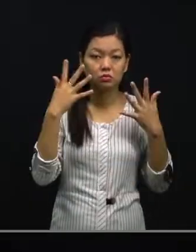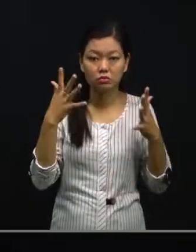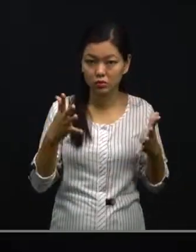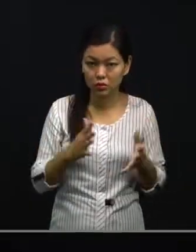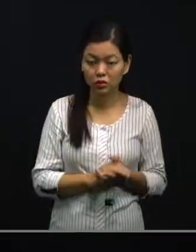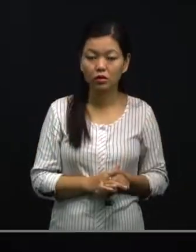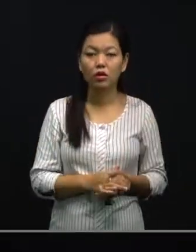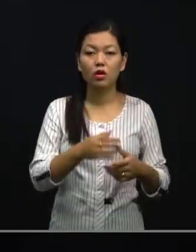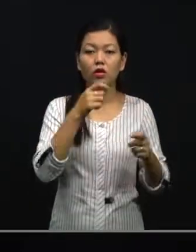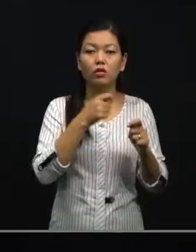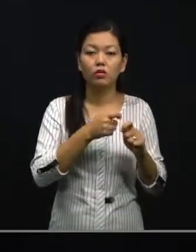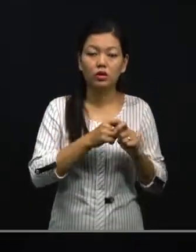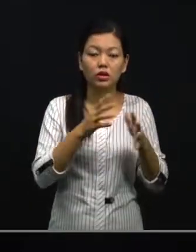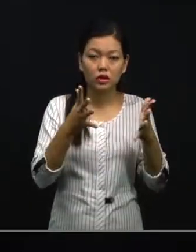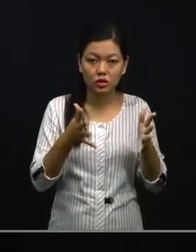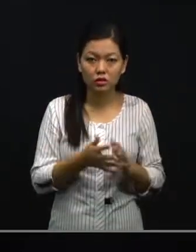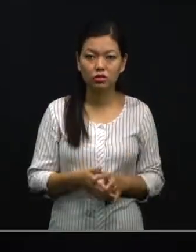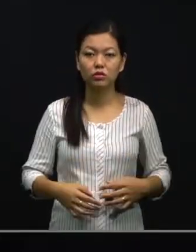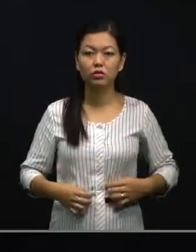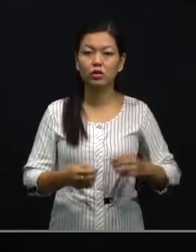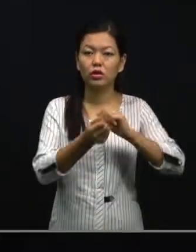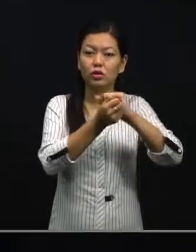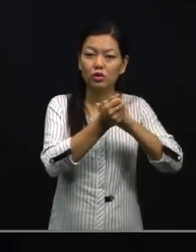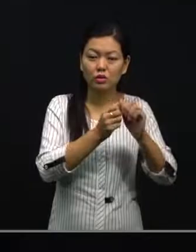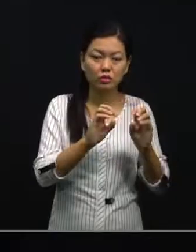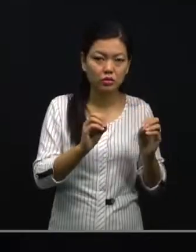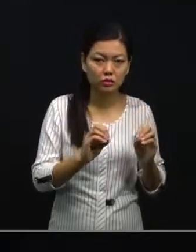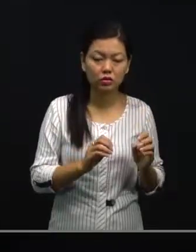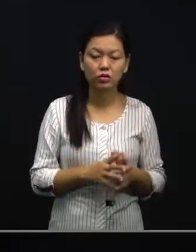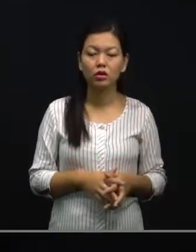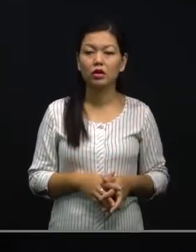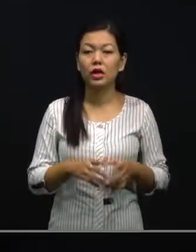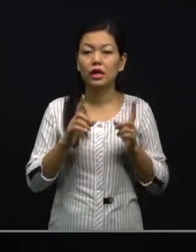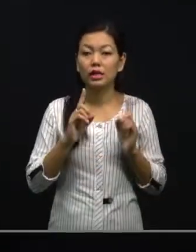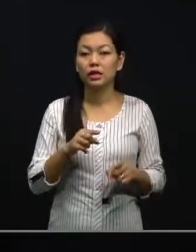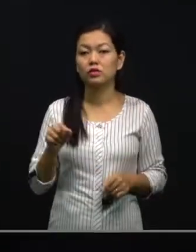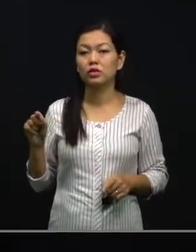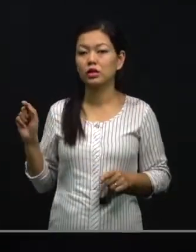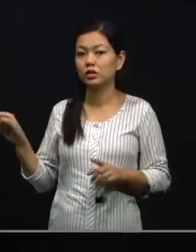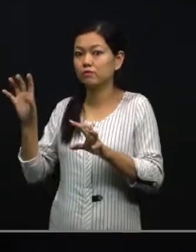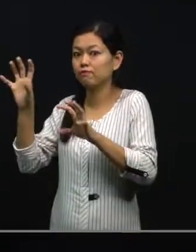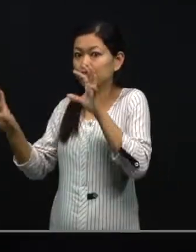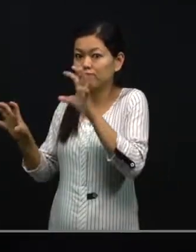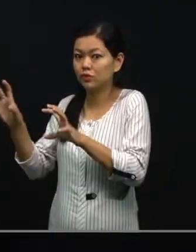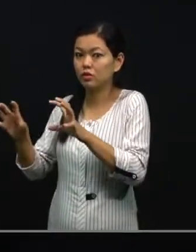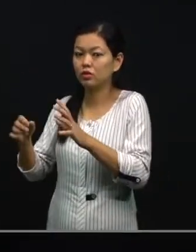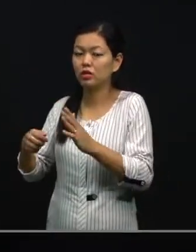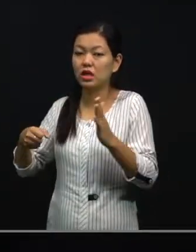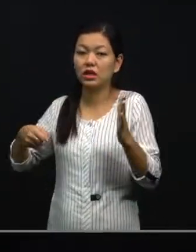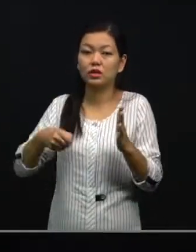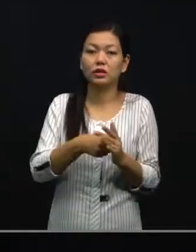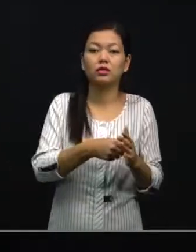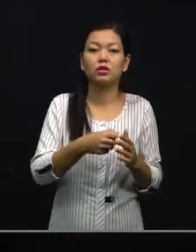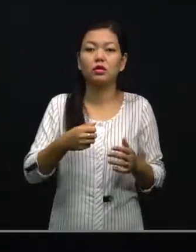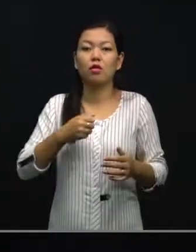the wife, no doubt, and that's why his soul was not able to find peace and roaming and terrorizing people in that manner. But